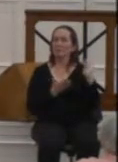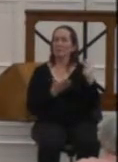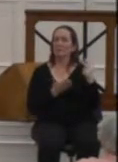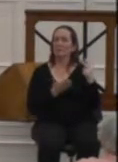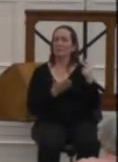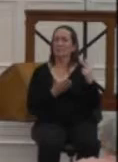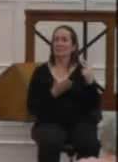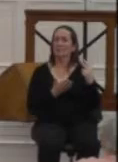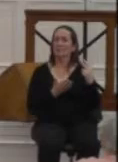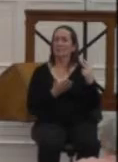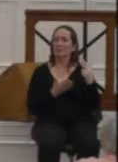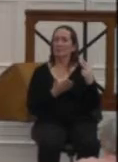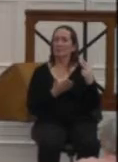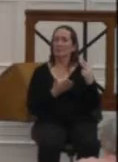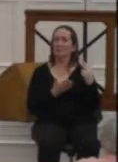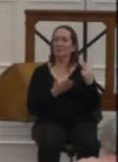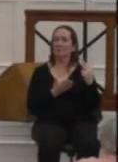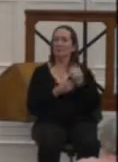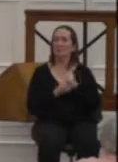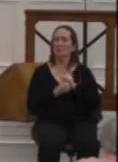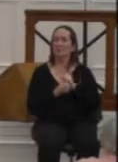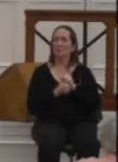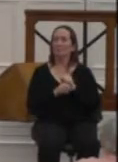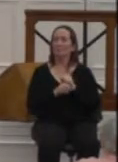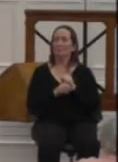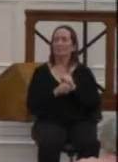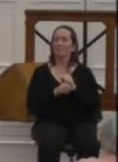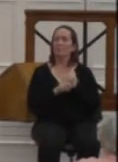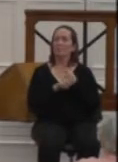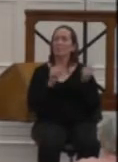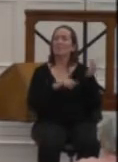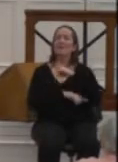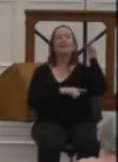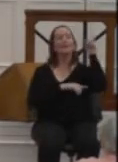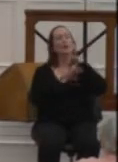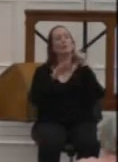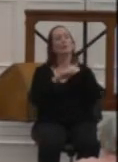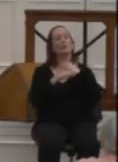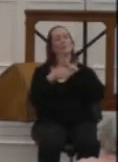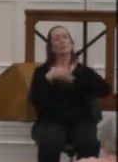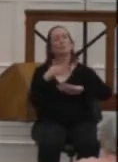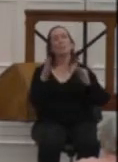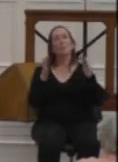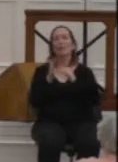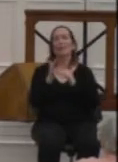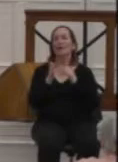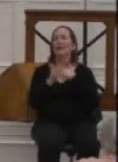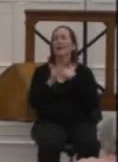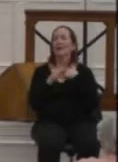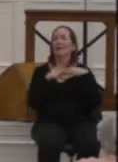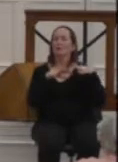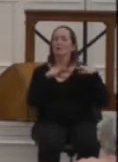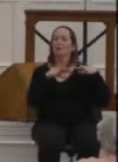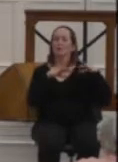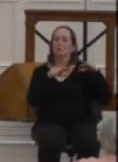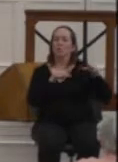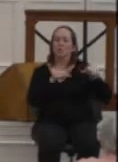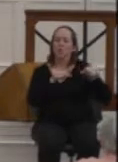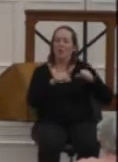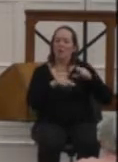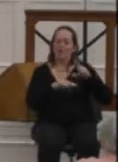from the day that God called me to be born again, when I literally grabbed a hold of the chair that I was sitting